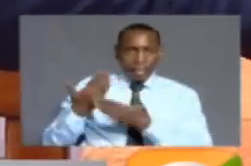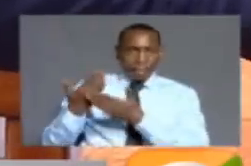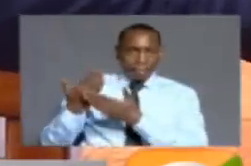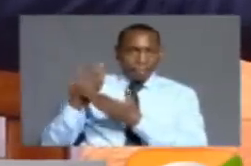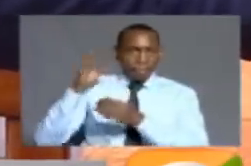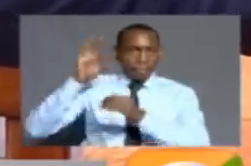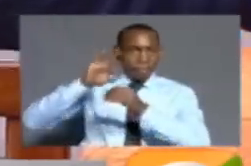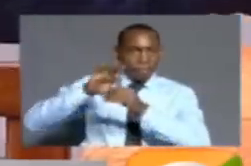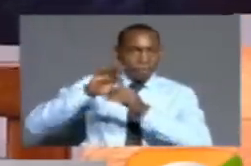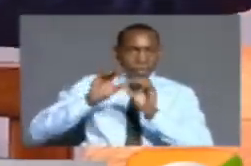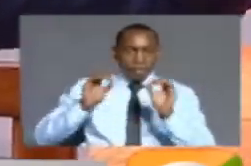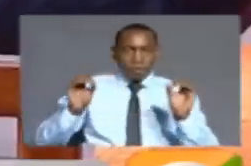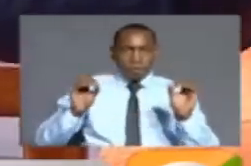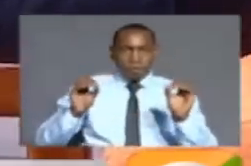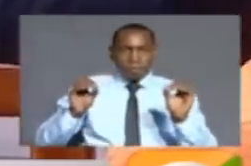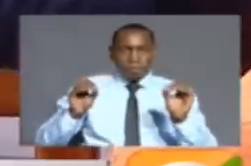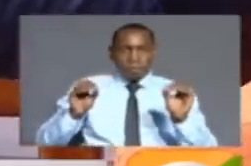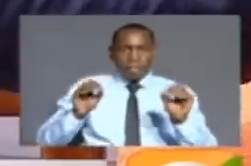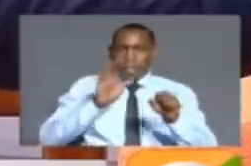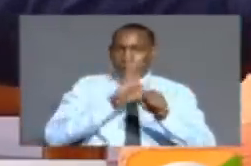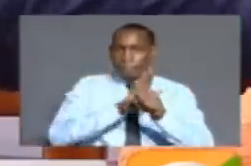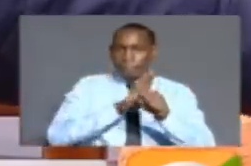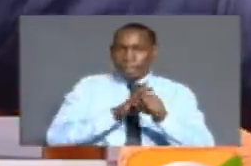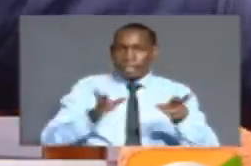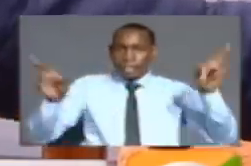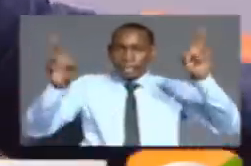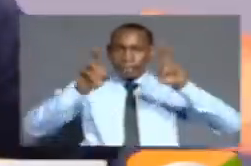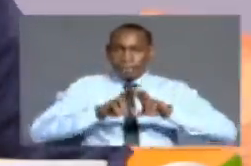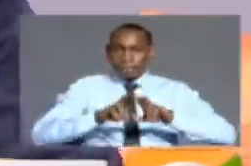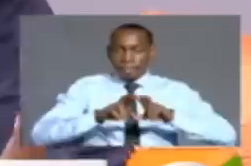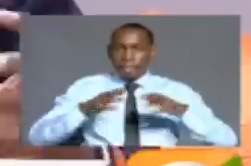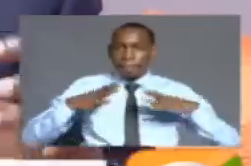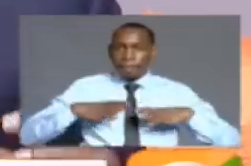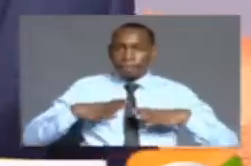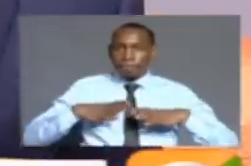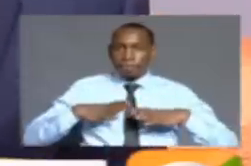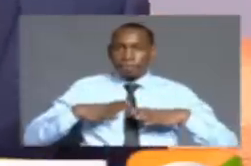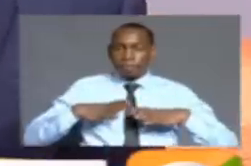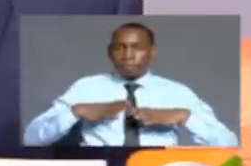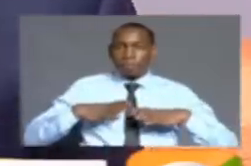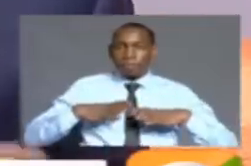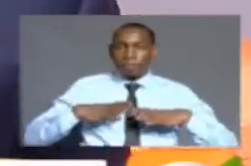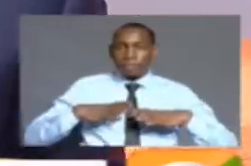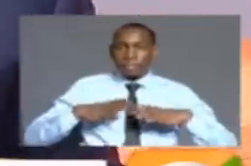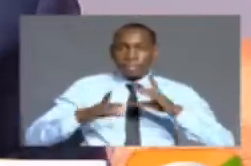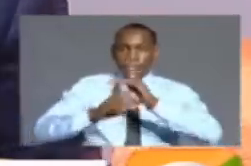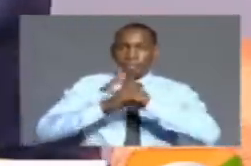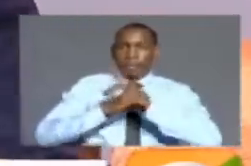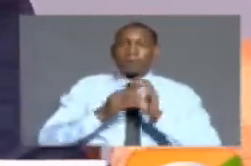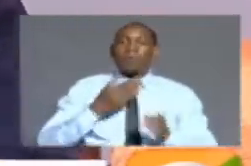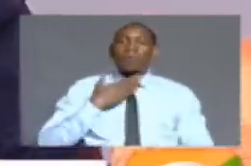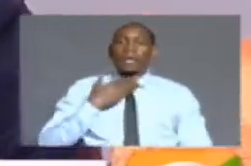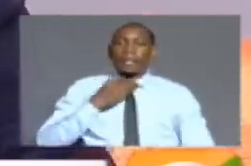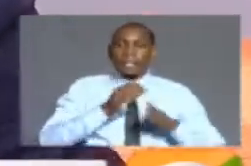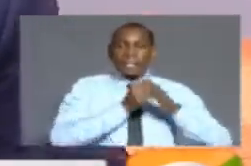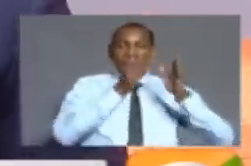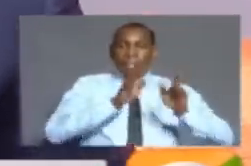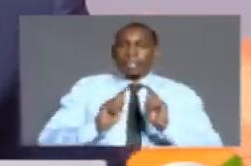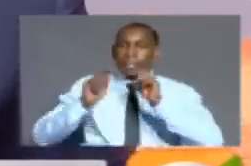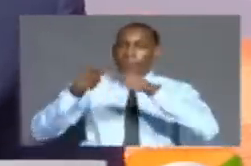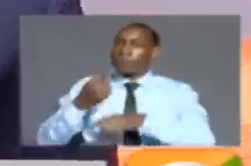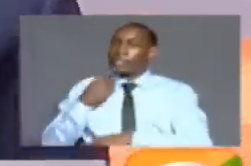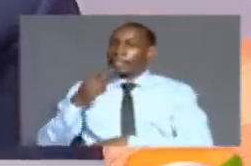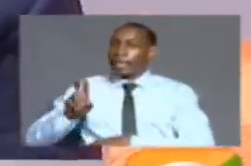for by a big chunk of Rift Valley residents because he defended the party. Then I wanted him to be able to go there and tell